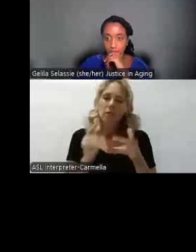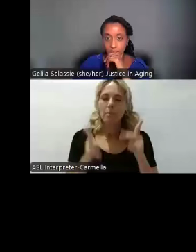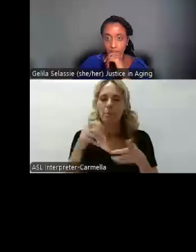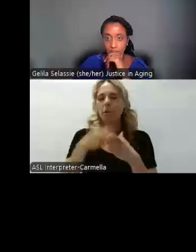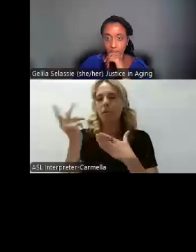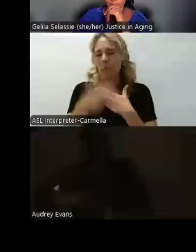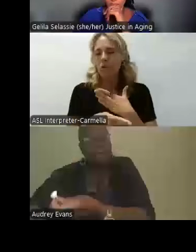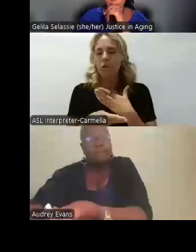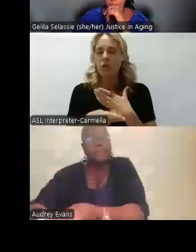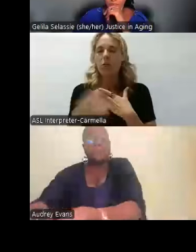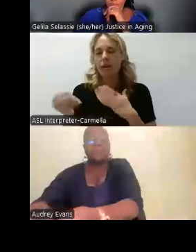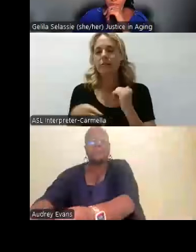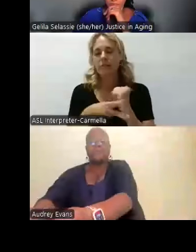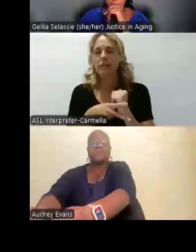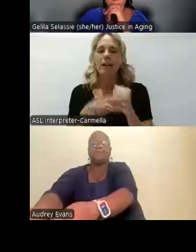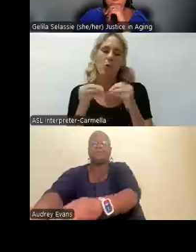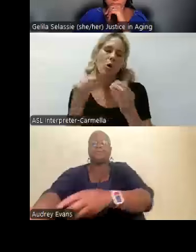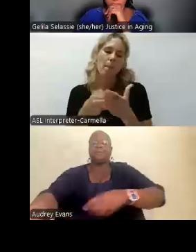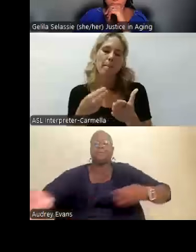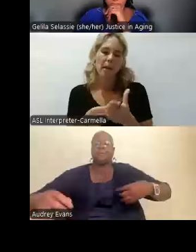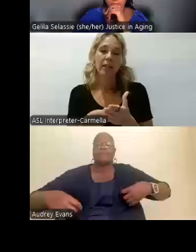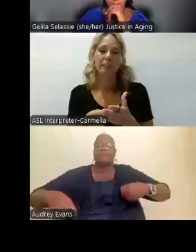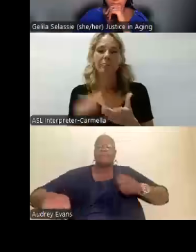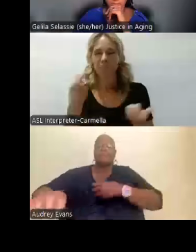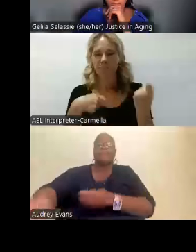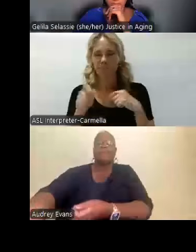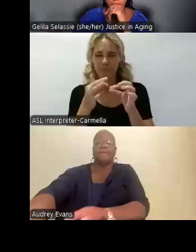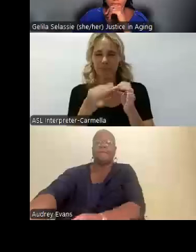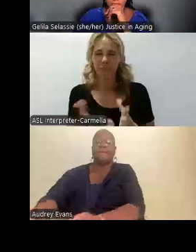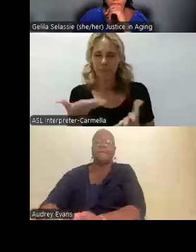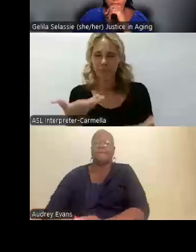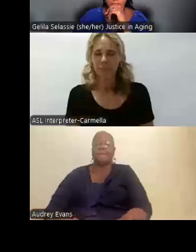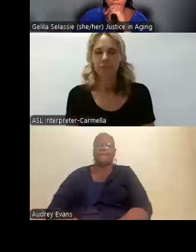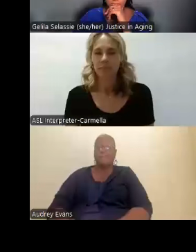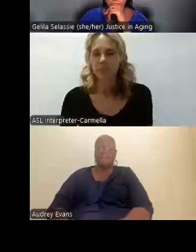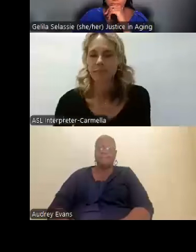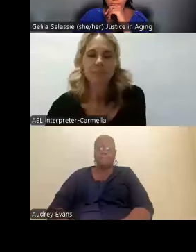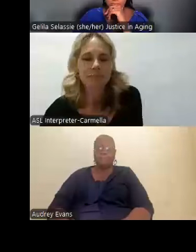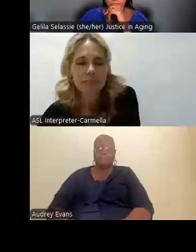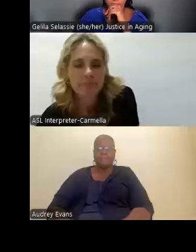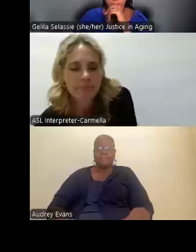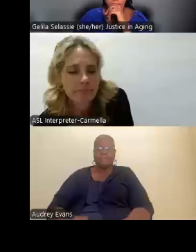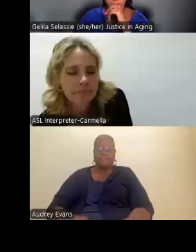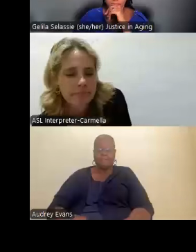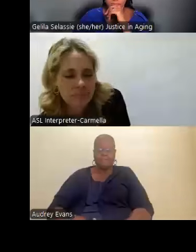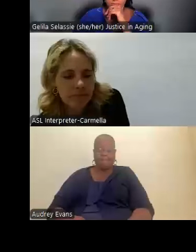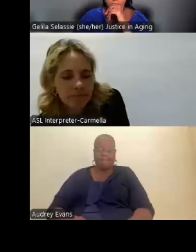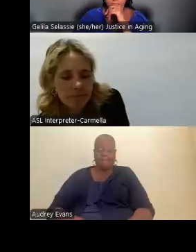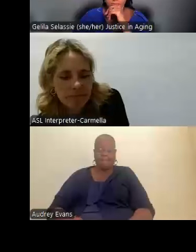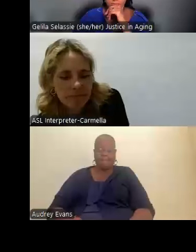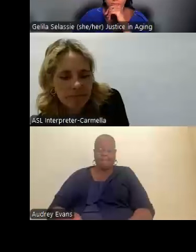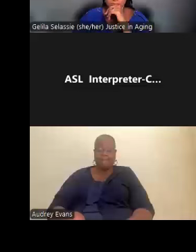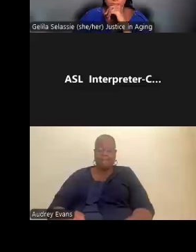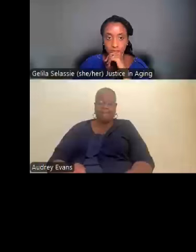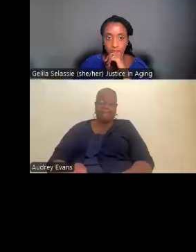program and thus save more money. States can also choose to reduce payment rates that they pay